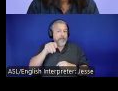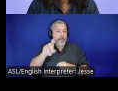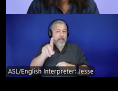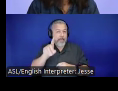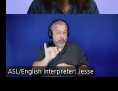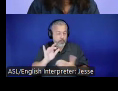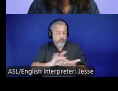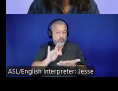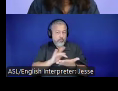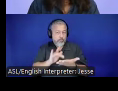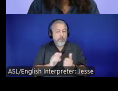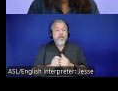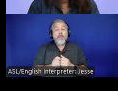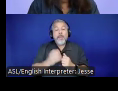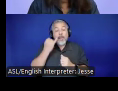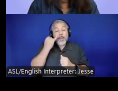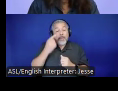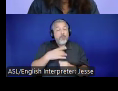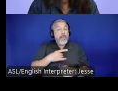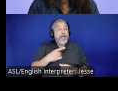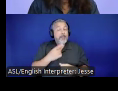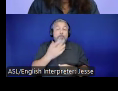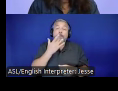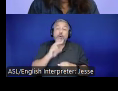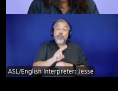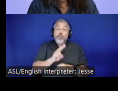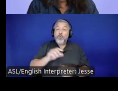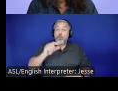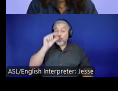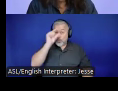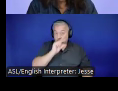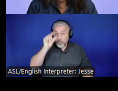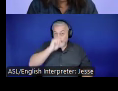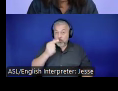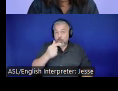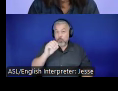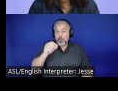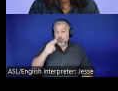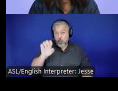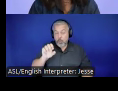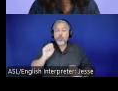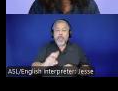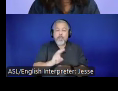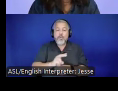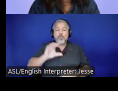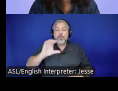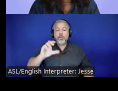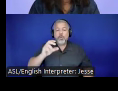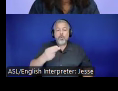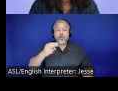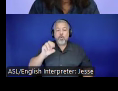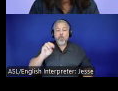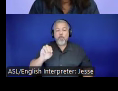And then if you love to use Google, there's Chromebox, which is a screen reader designed for the Chrome browser, as well